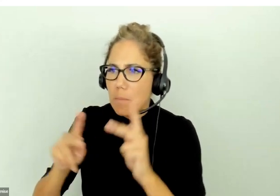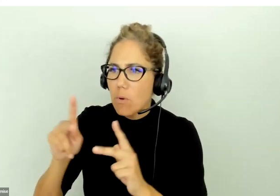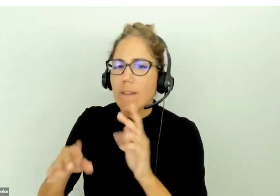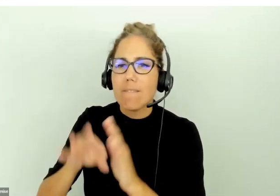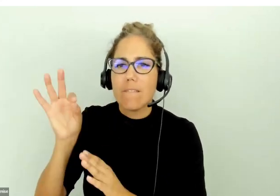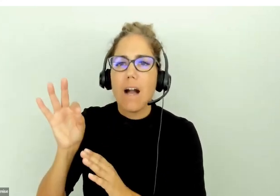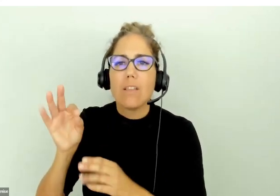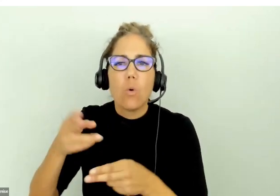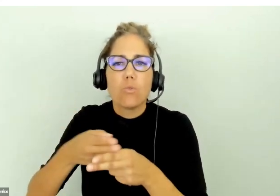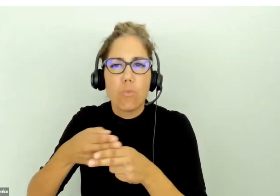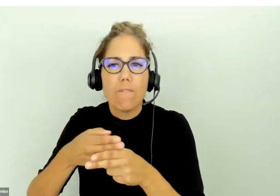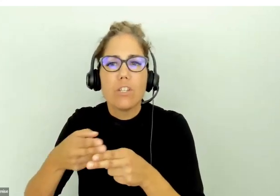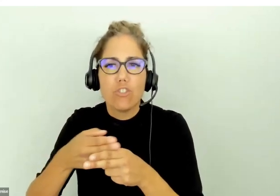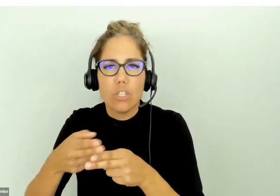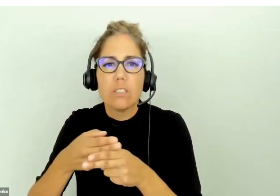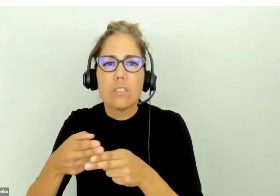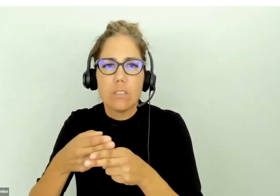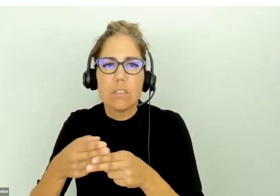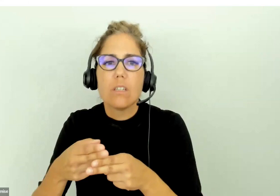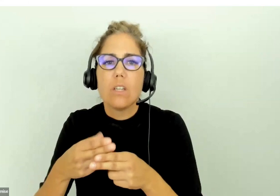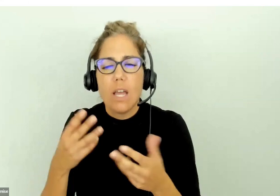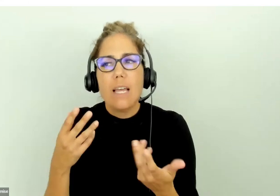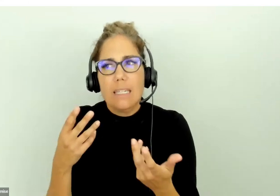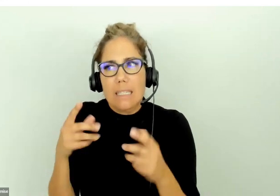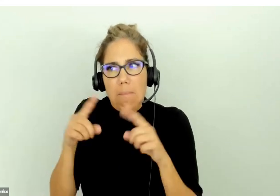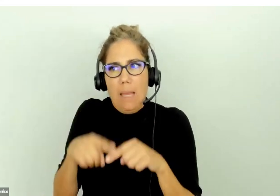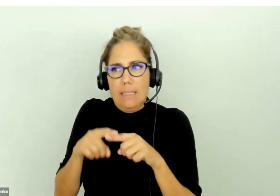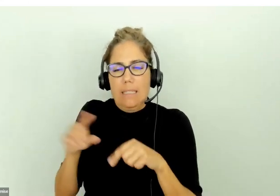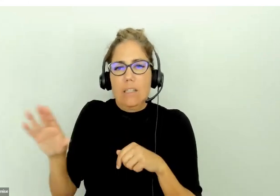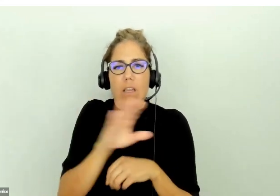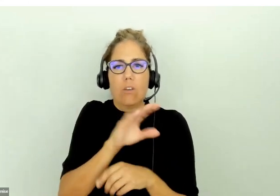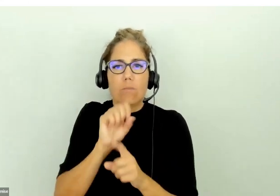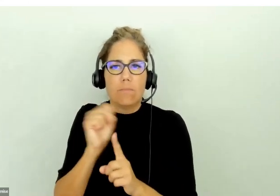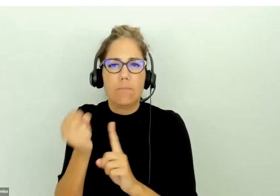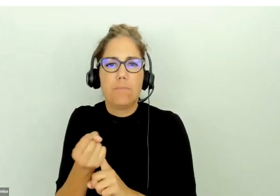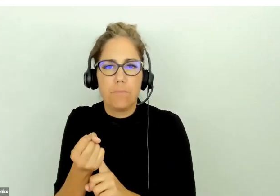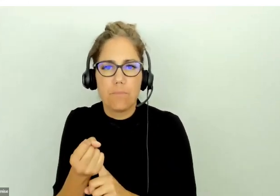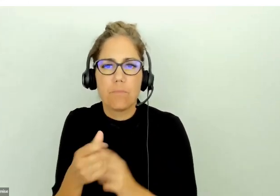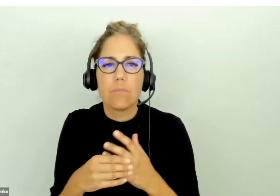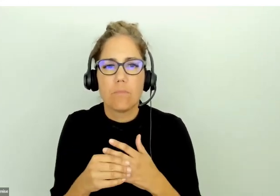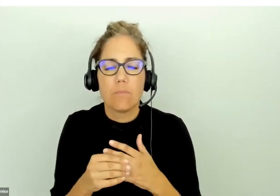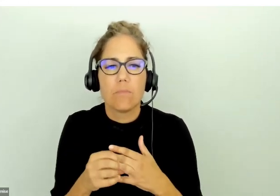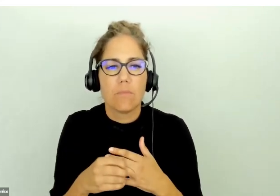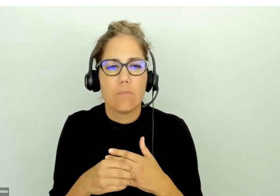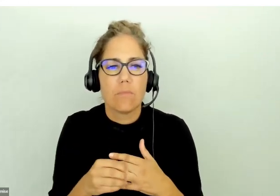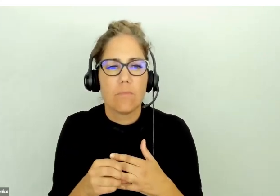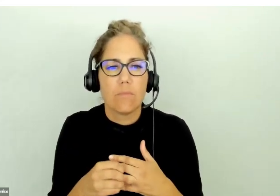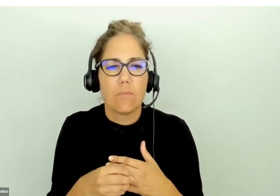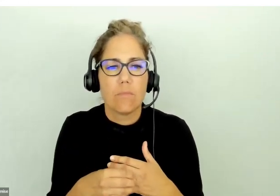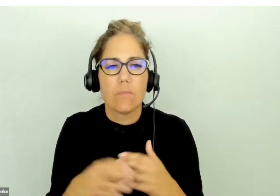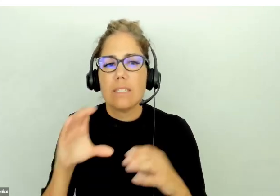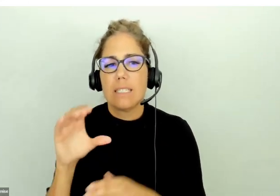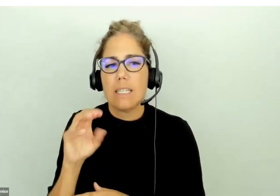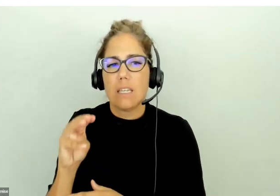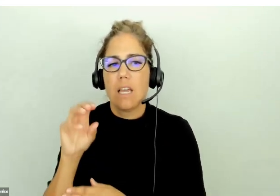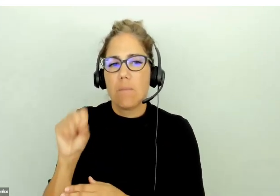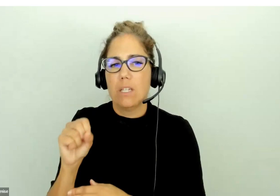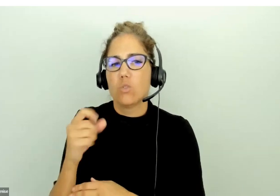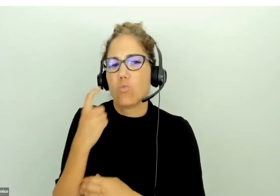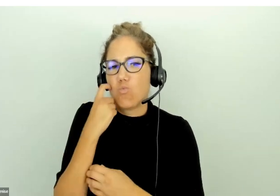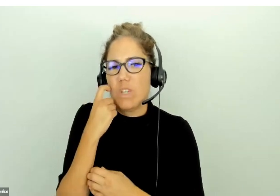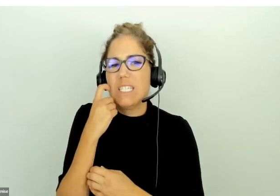those provisions as their circumstances need. CMS recently issued new regulations